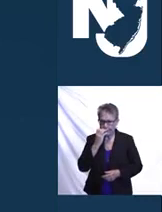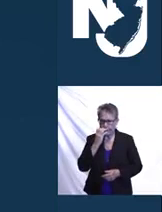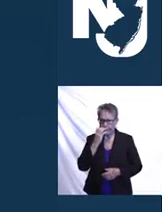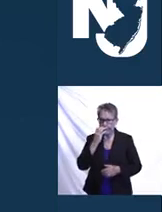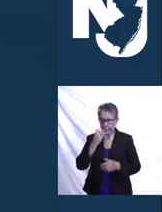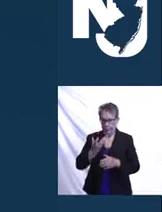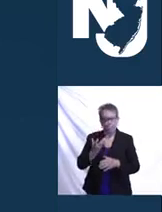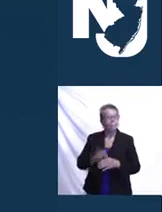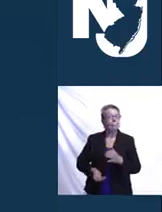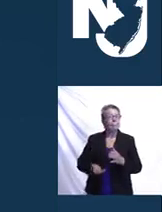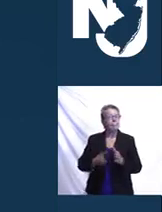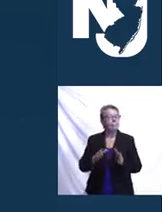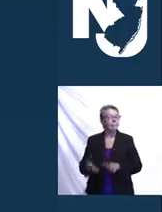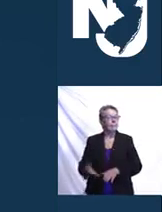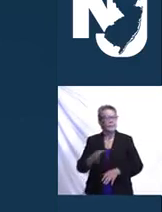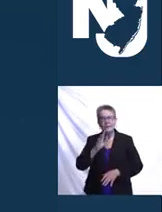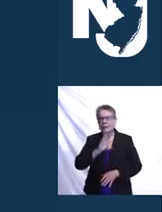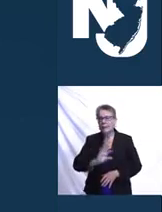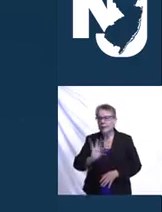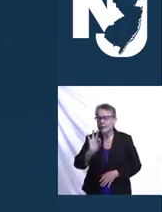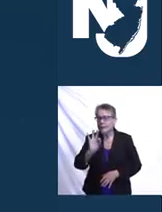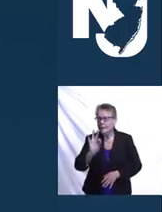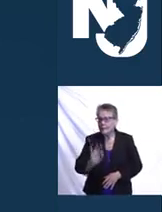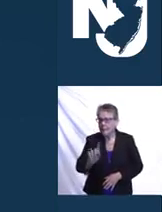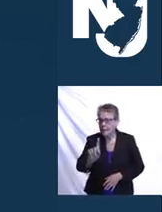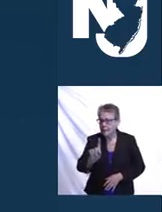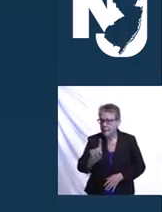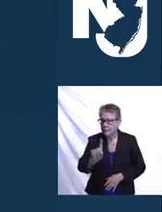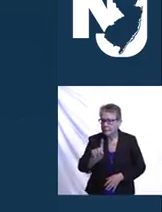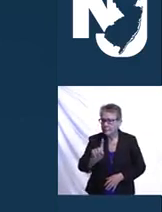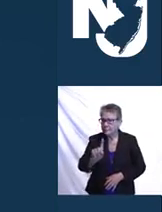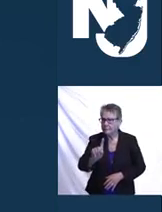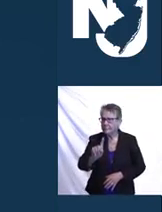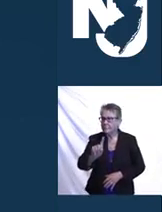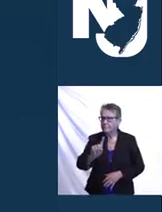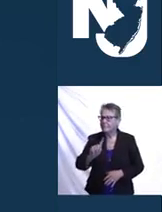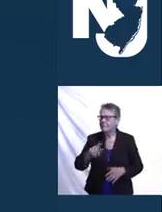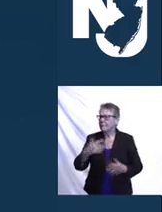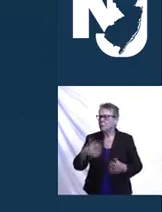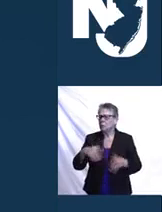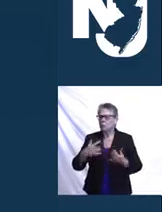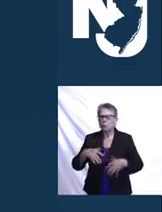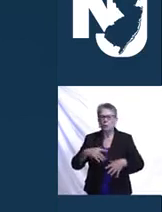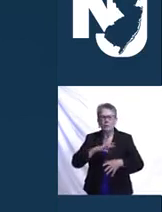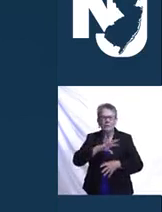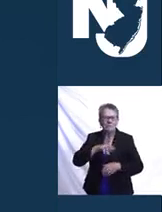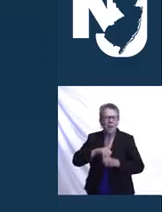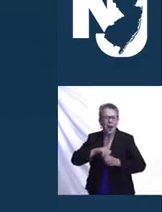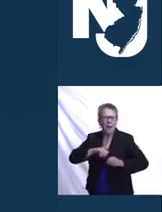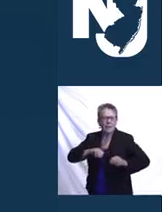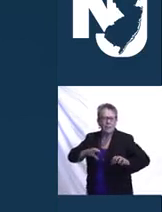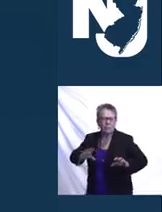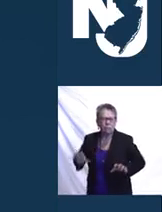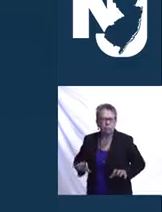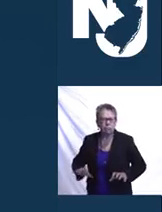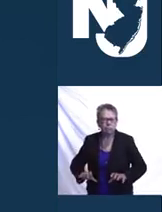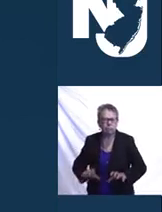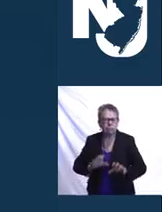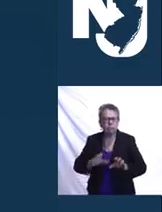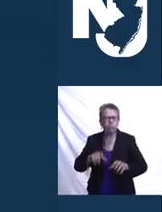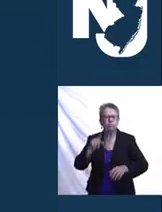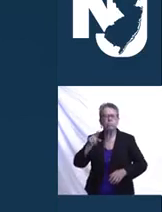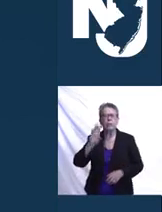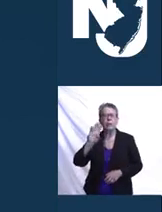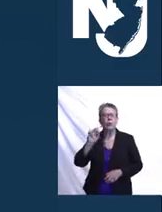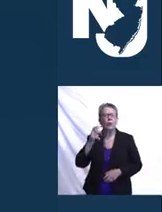90. Throughout her years, Marcella remained an active member of Bergen County's Jewish community, whether it be through